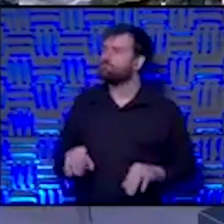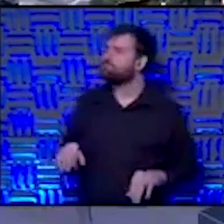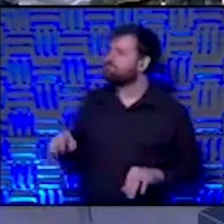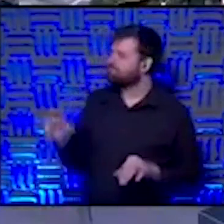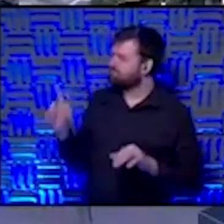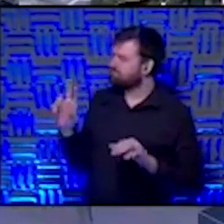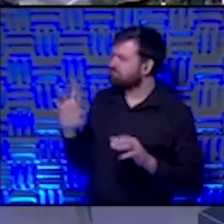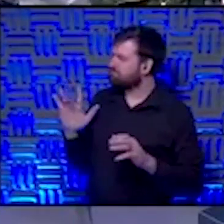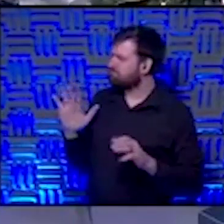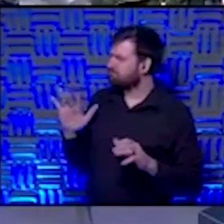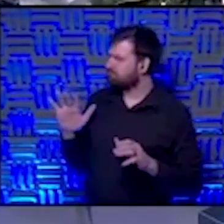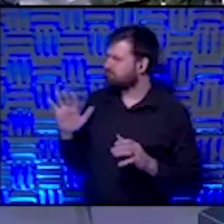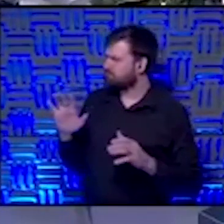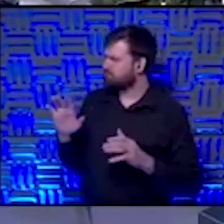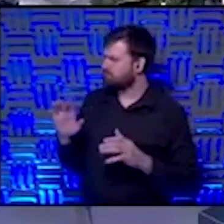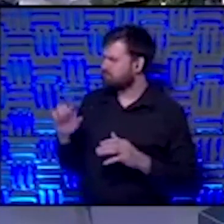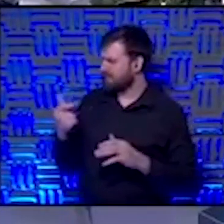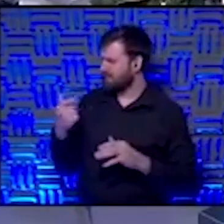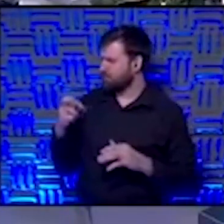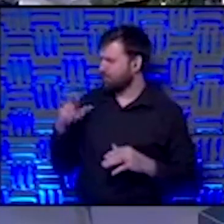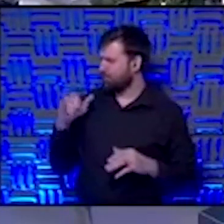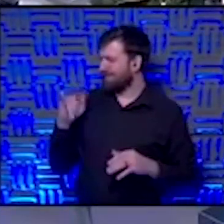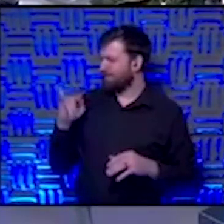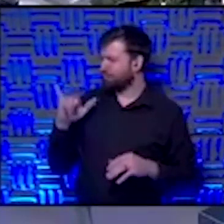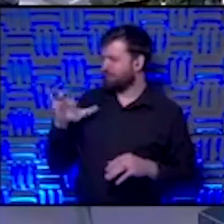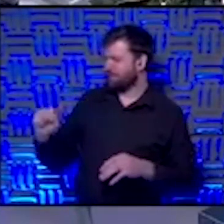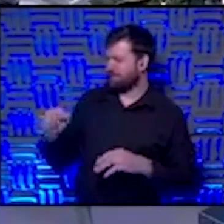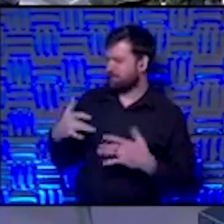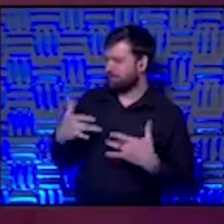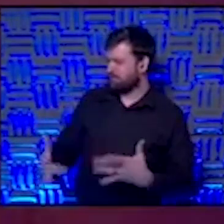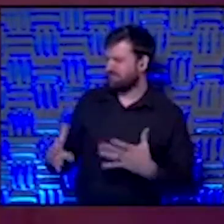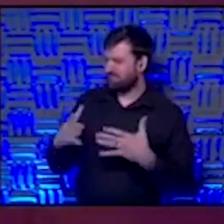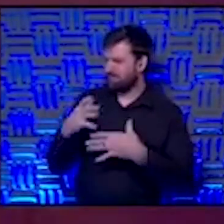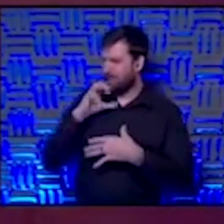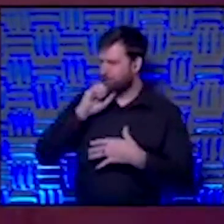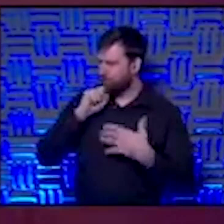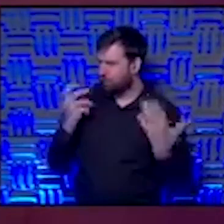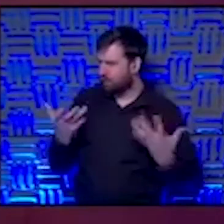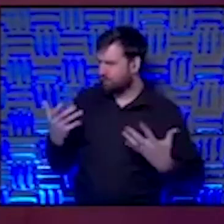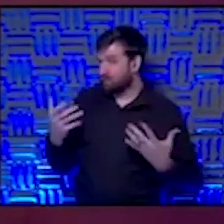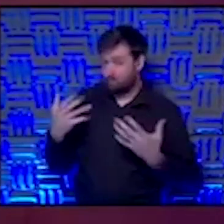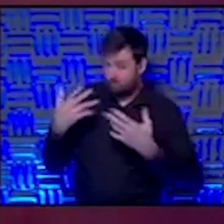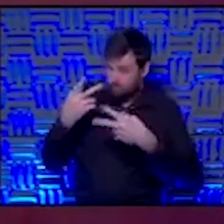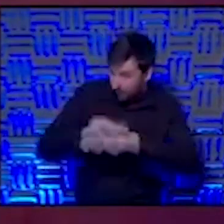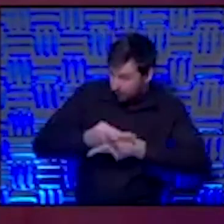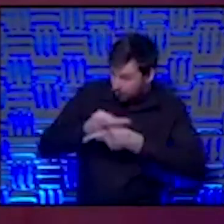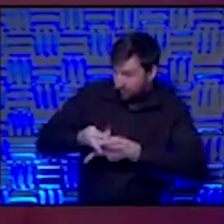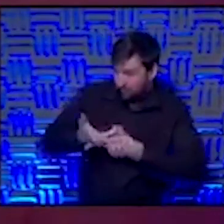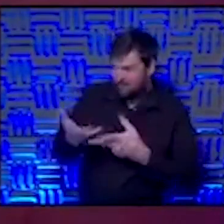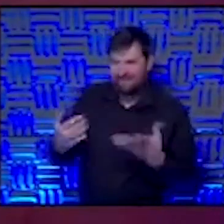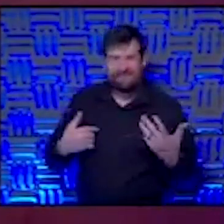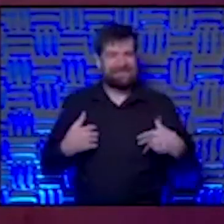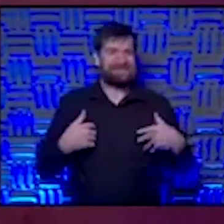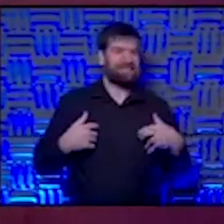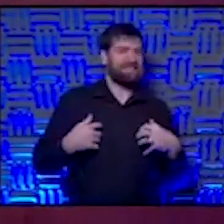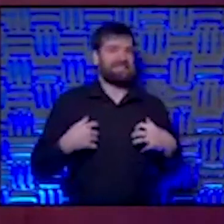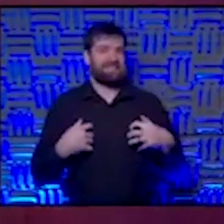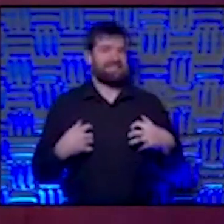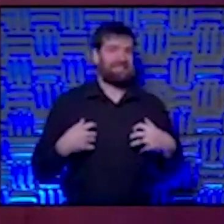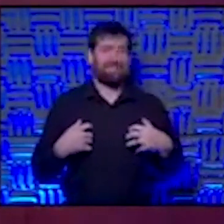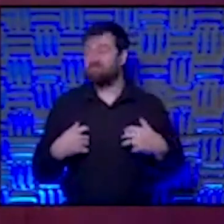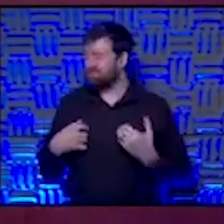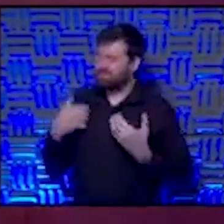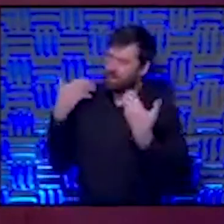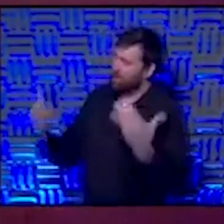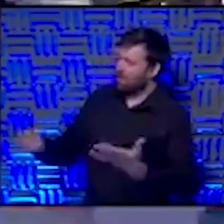define what is geriatrics? What age is that, do you think? Be careful with your answer. I know, I'm a little bit hesitant. Well, go ahead,